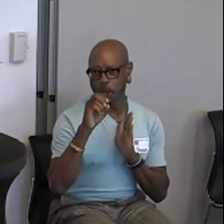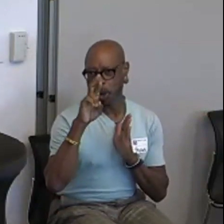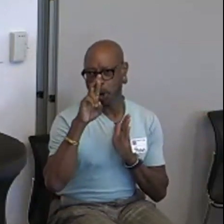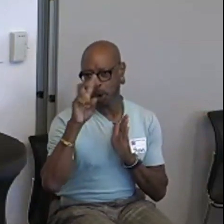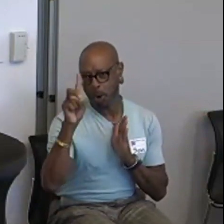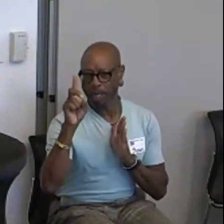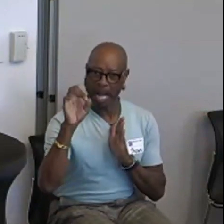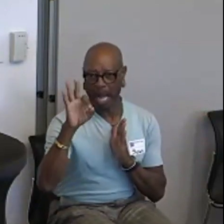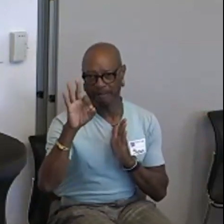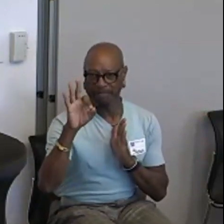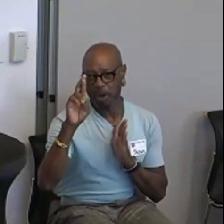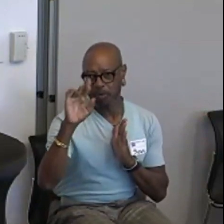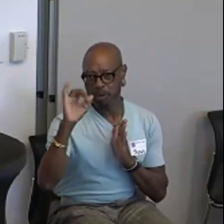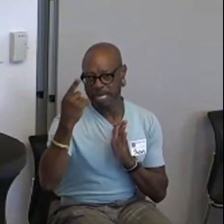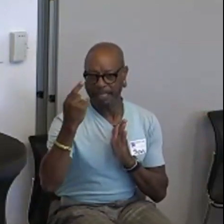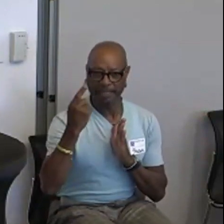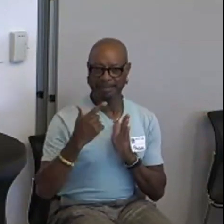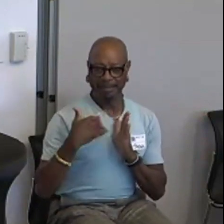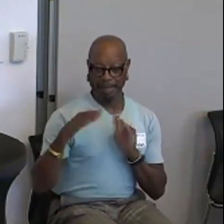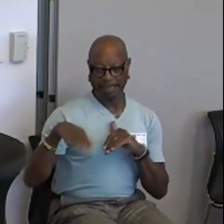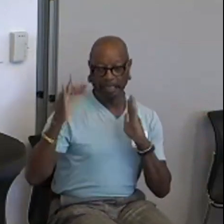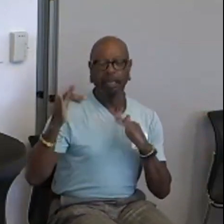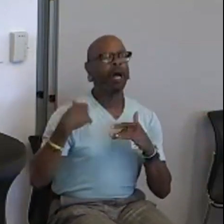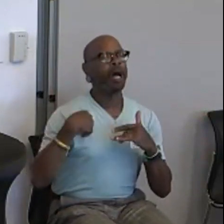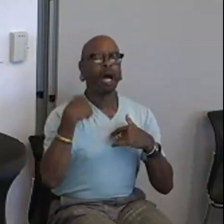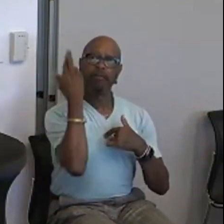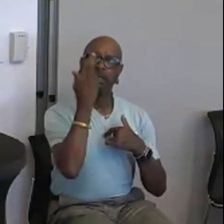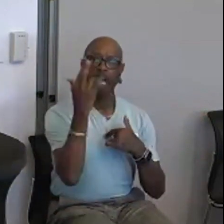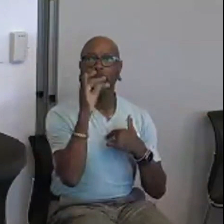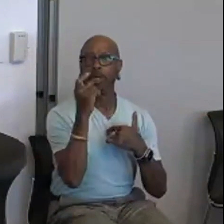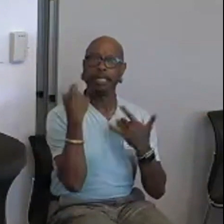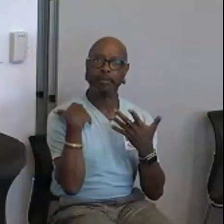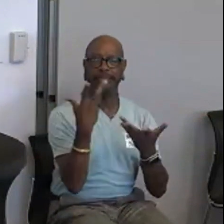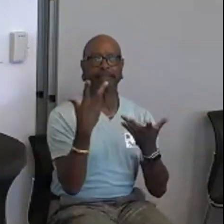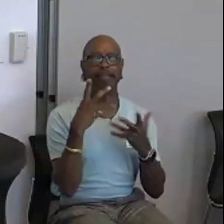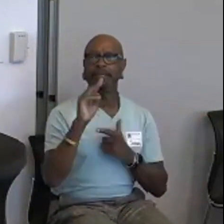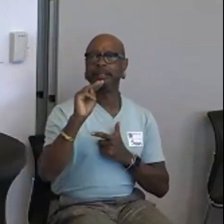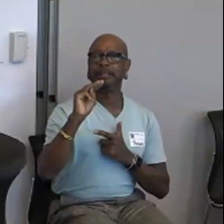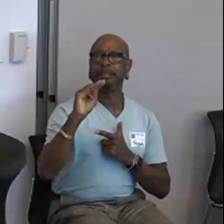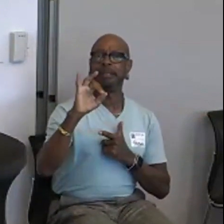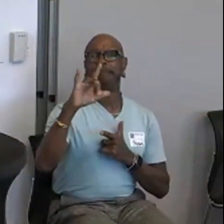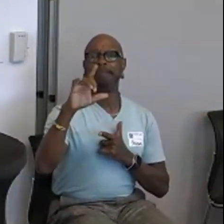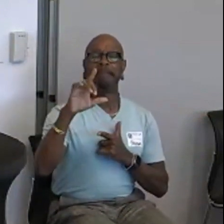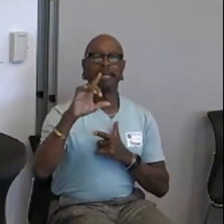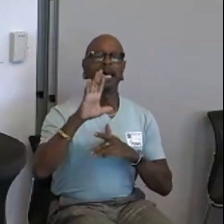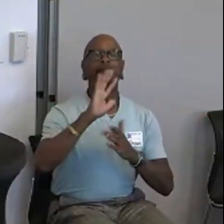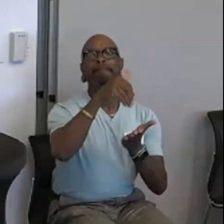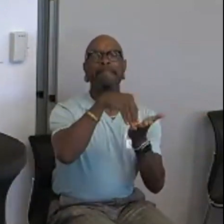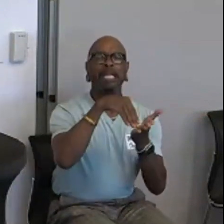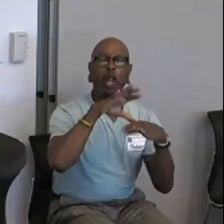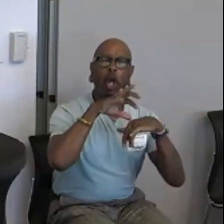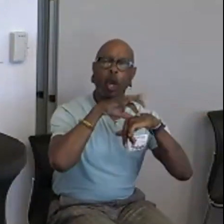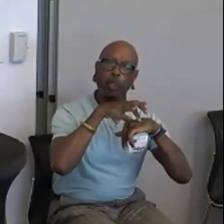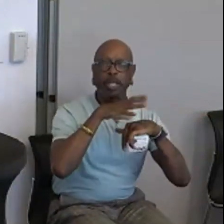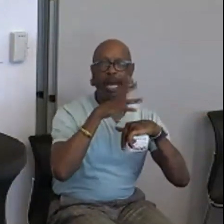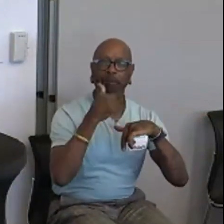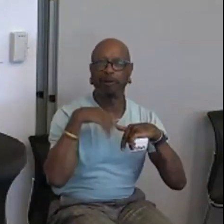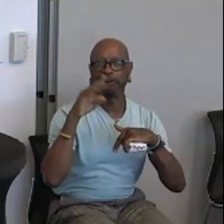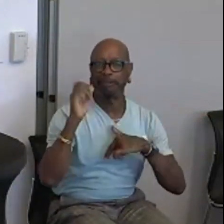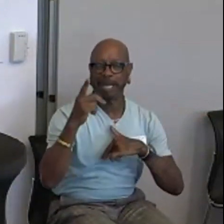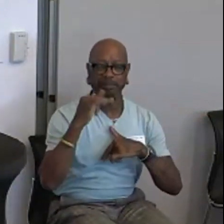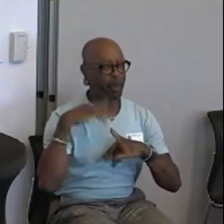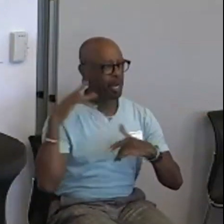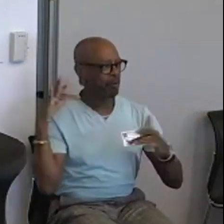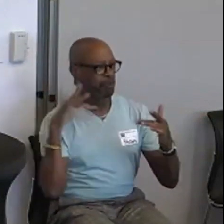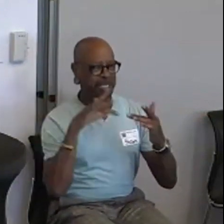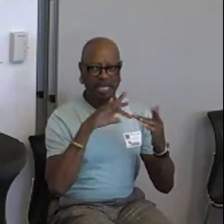I realized I had always wanted a tactile map of Middle Earth. And I reached out to Naomi. I